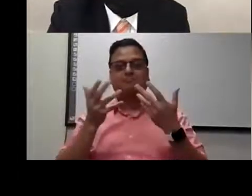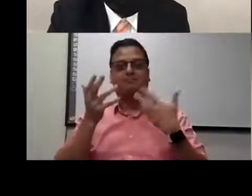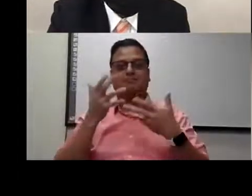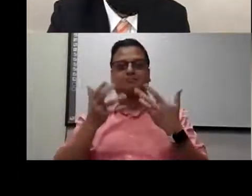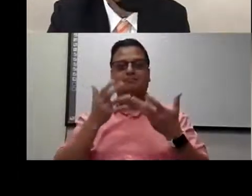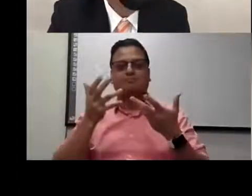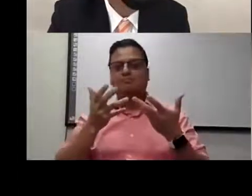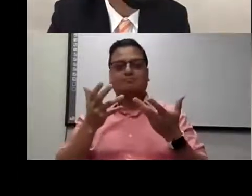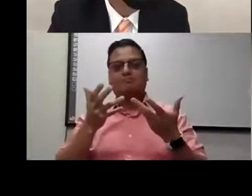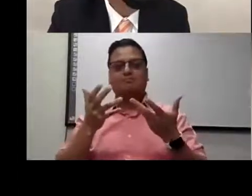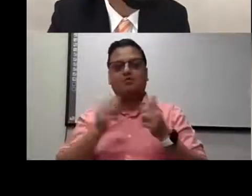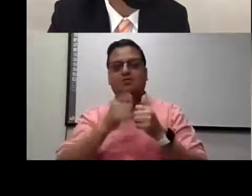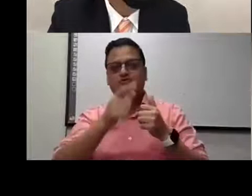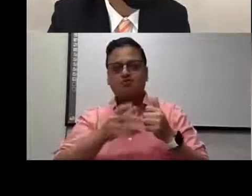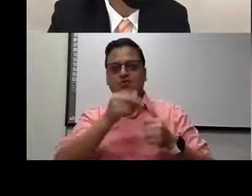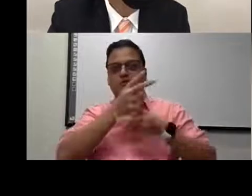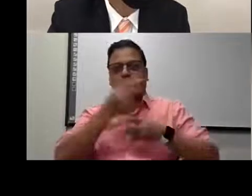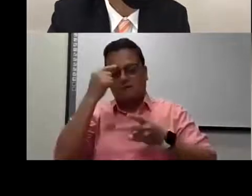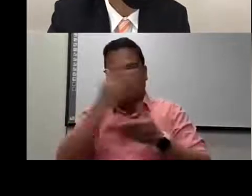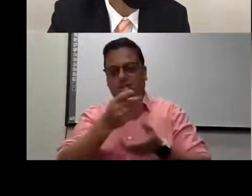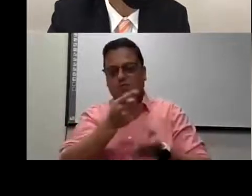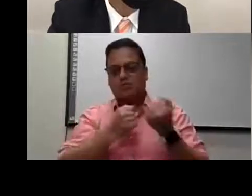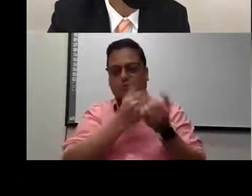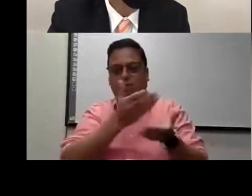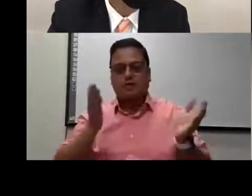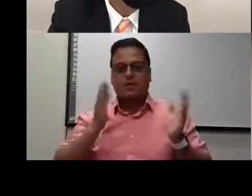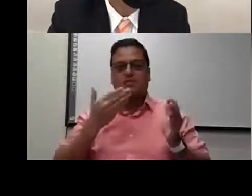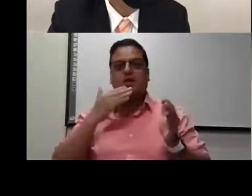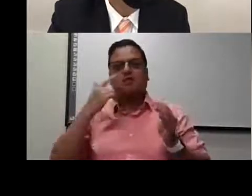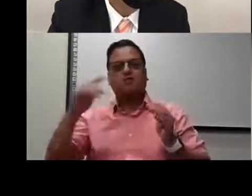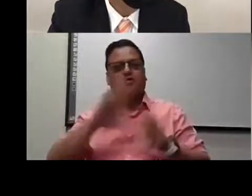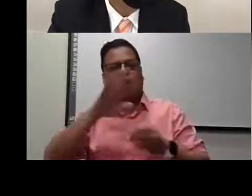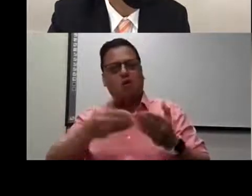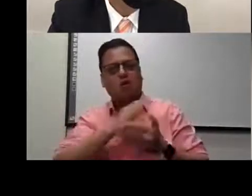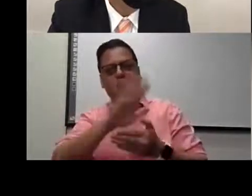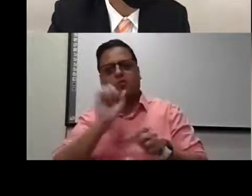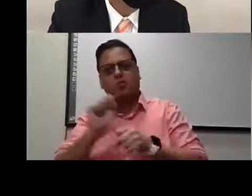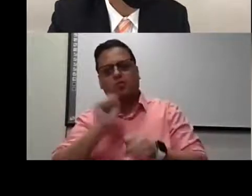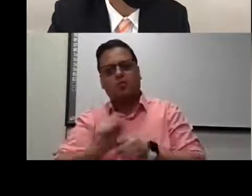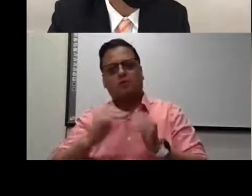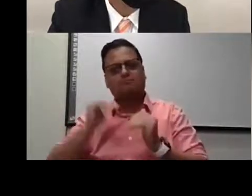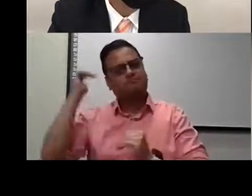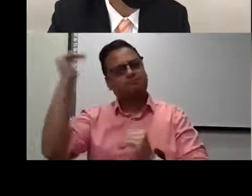in your hands and under your care. So thank you for going above and beyond.